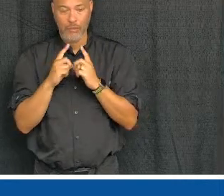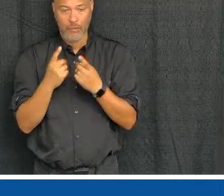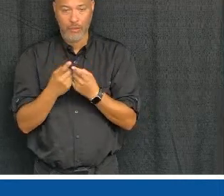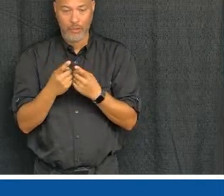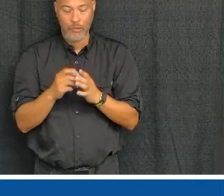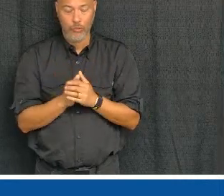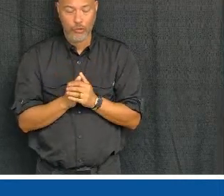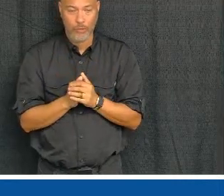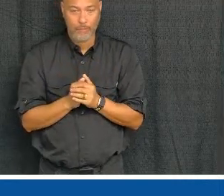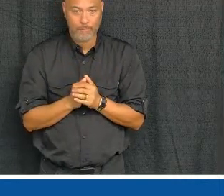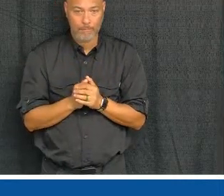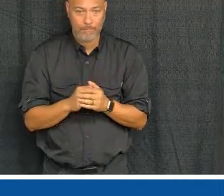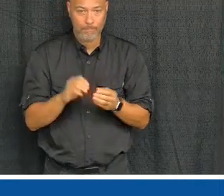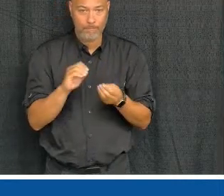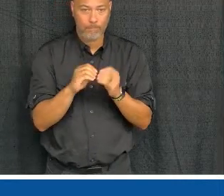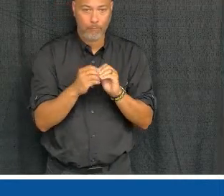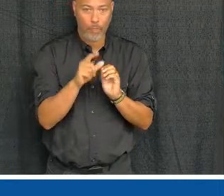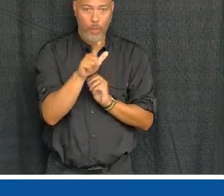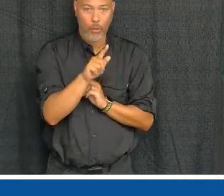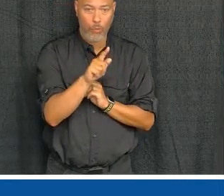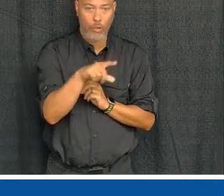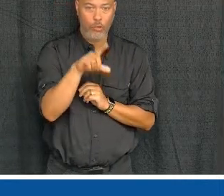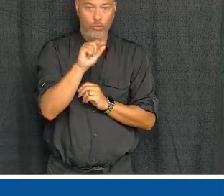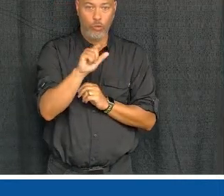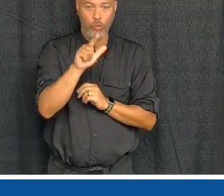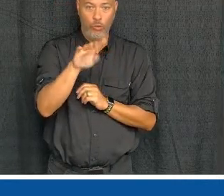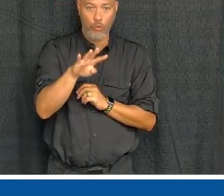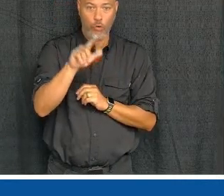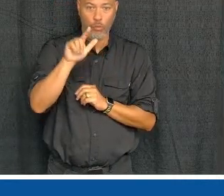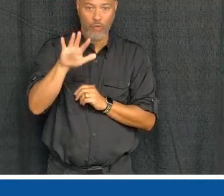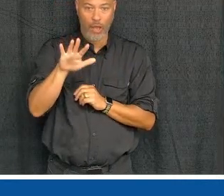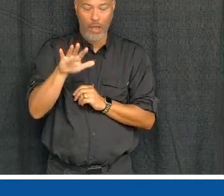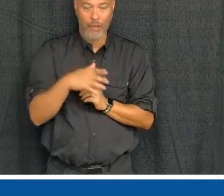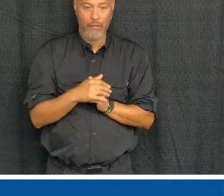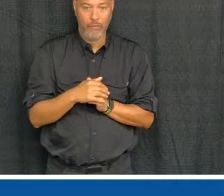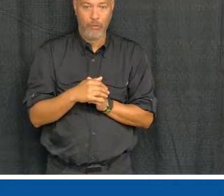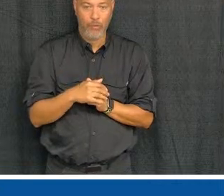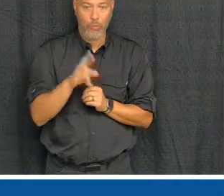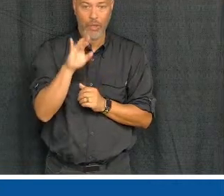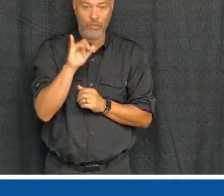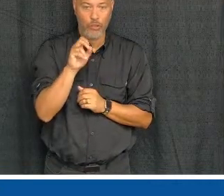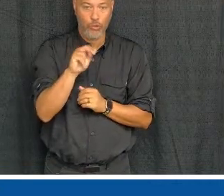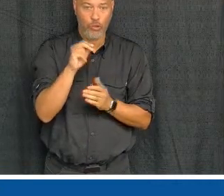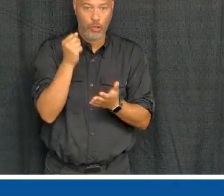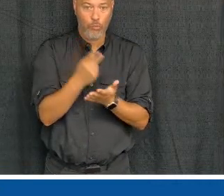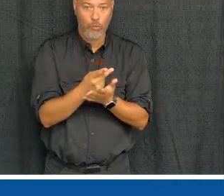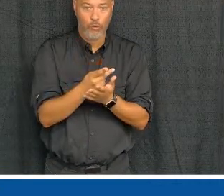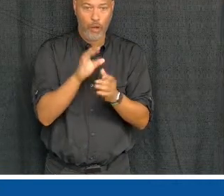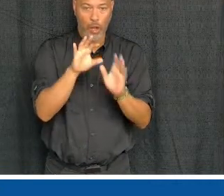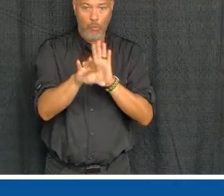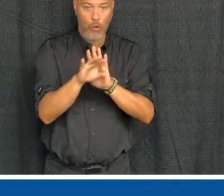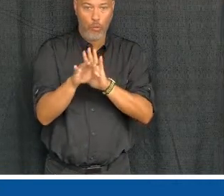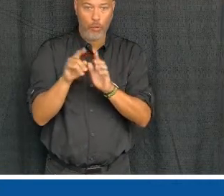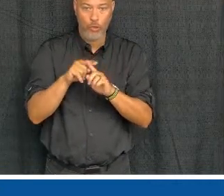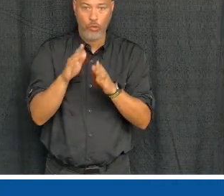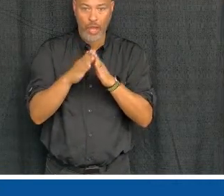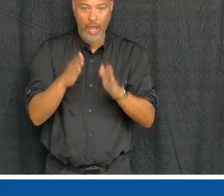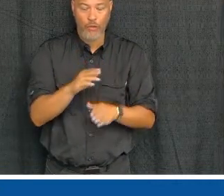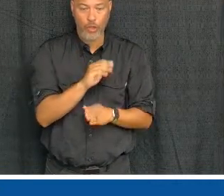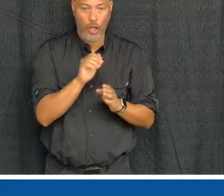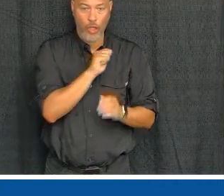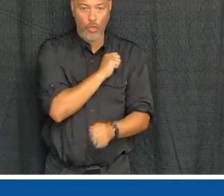District. Resolution 21, 2024-25, a resolution approving an appointment to the Housing Authority